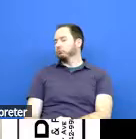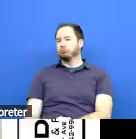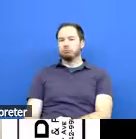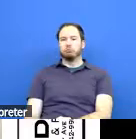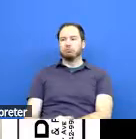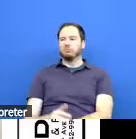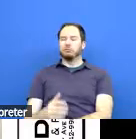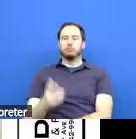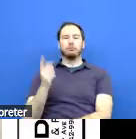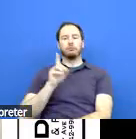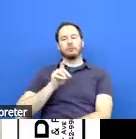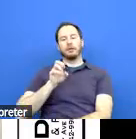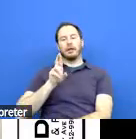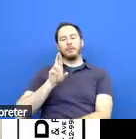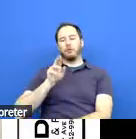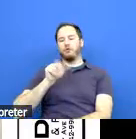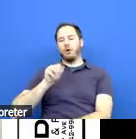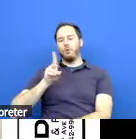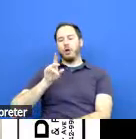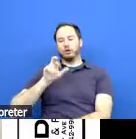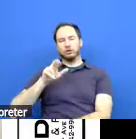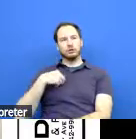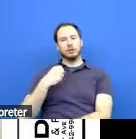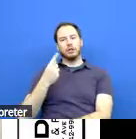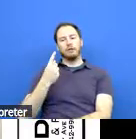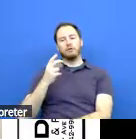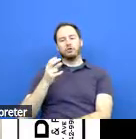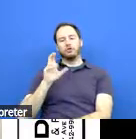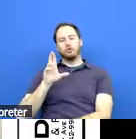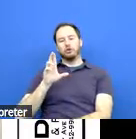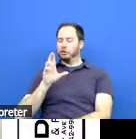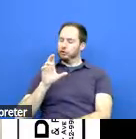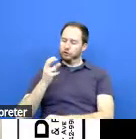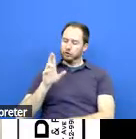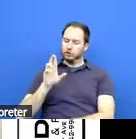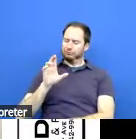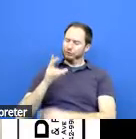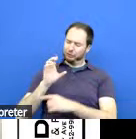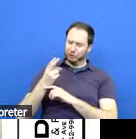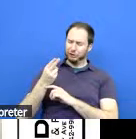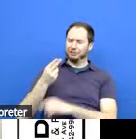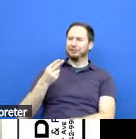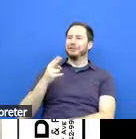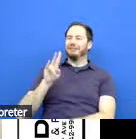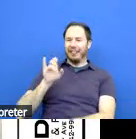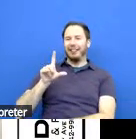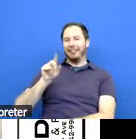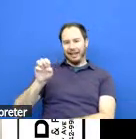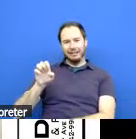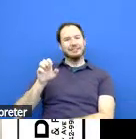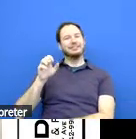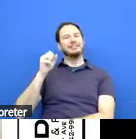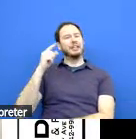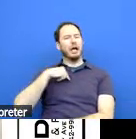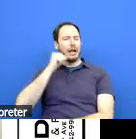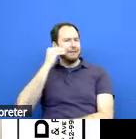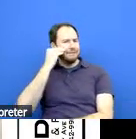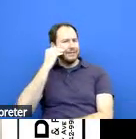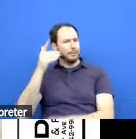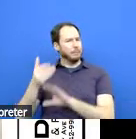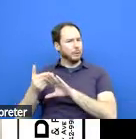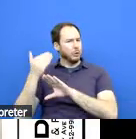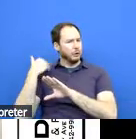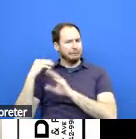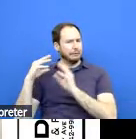Hi, again, Deborah Waltzer, 11 Churchview Lane, a neighbor of this proposed area. I wasn't familiar with the